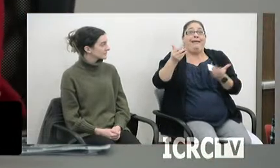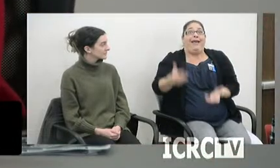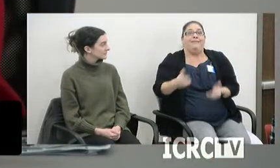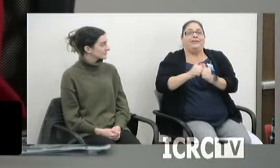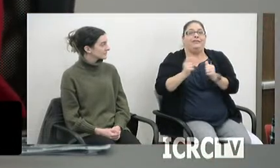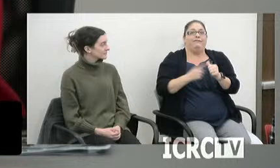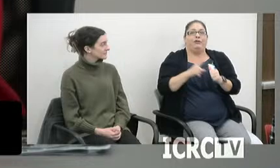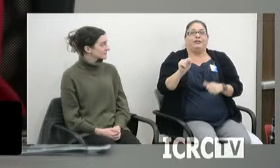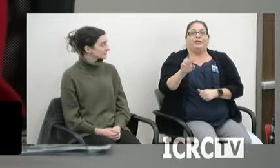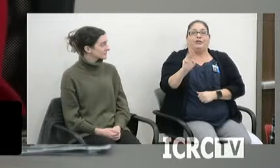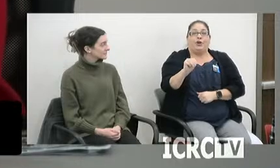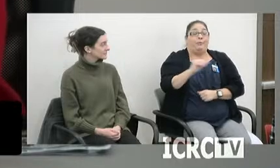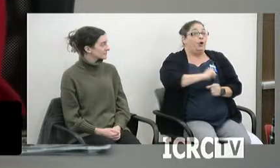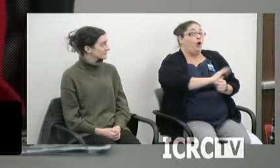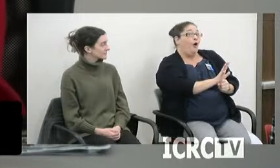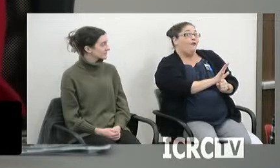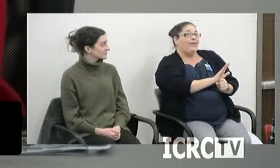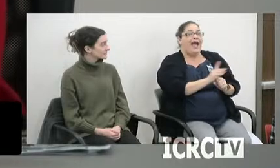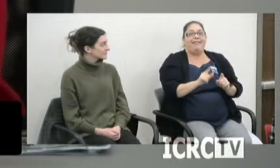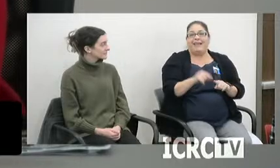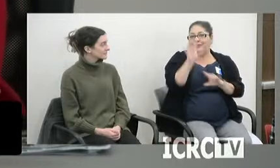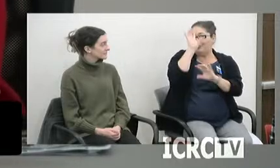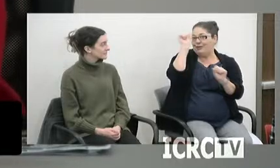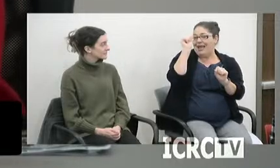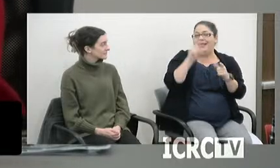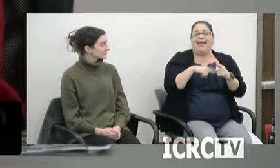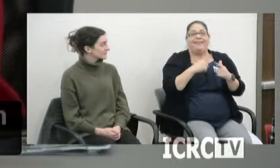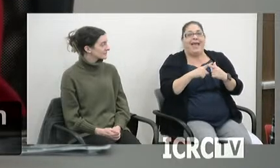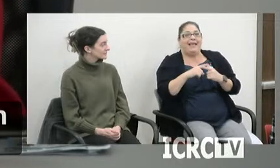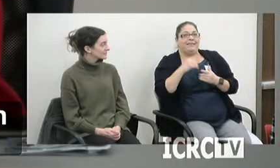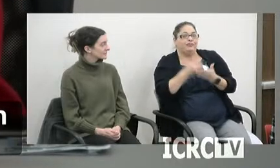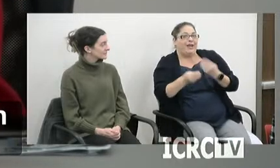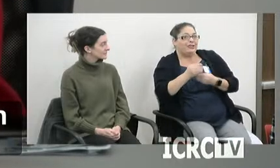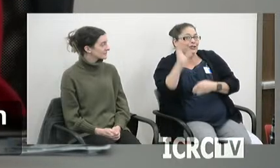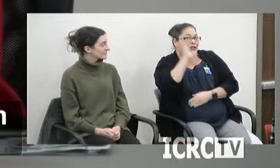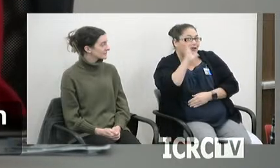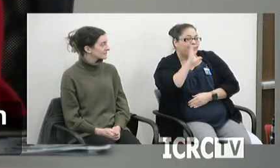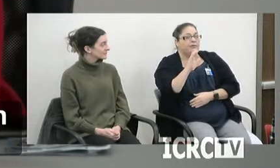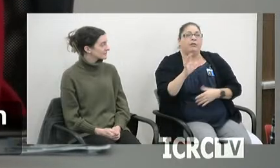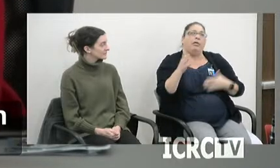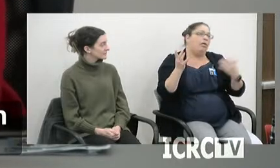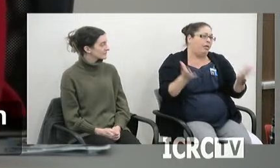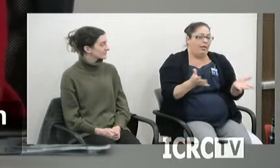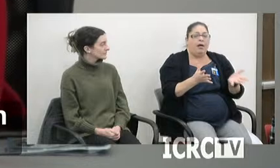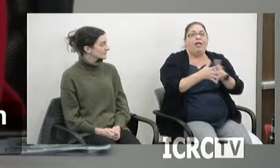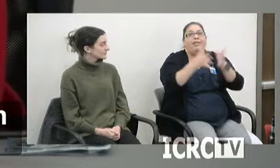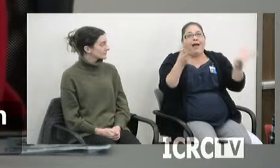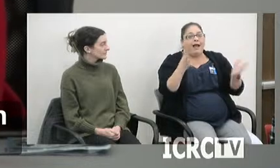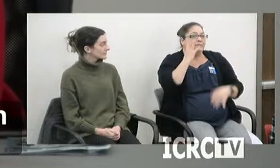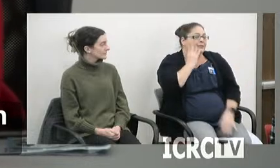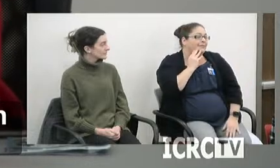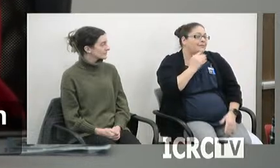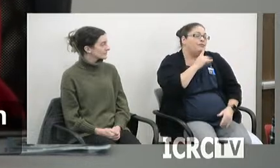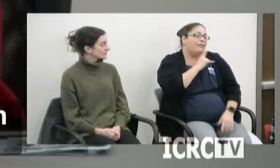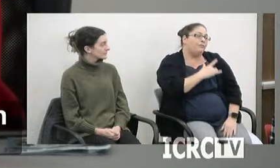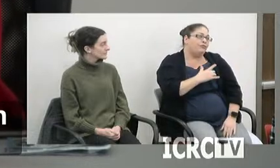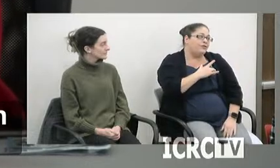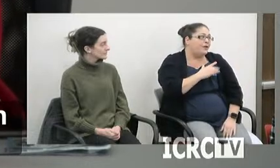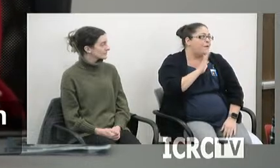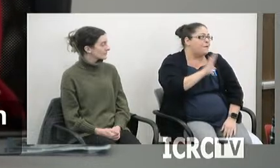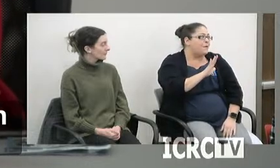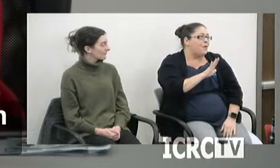with COVID and a superintendent and a treasurer search, and we've been through a lot, and I really appreciate